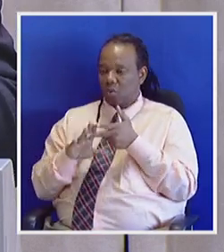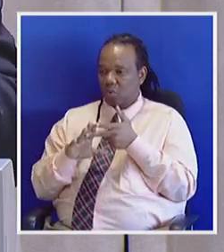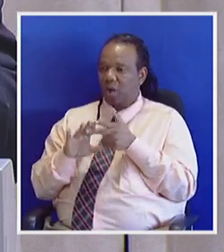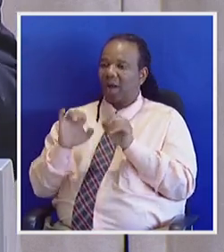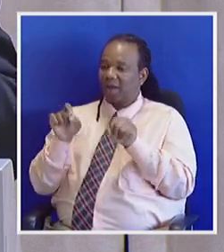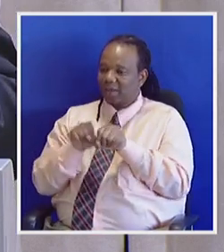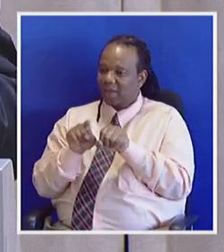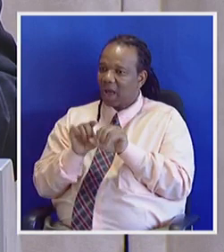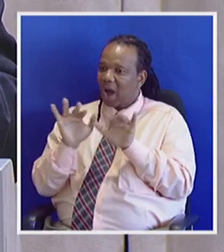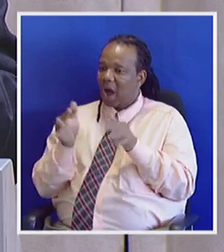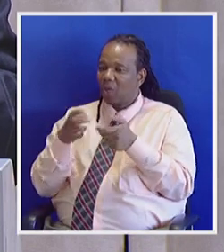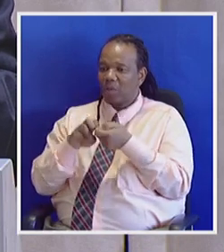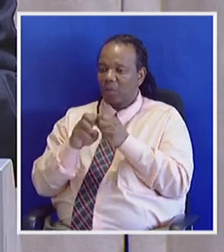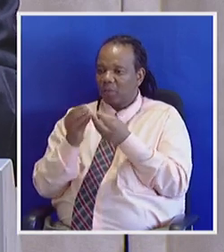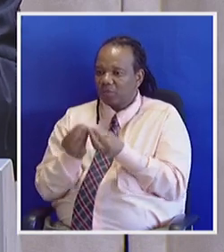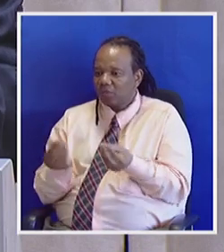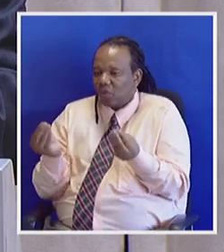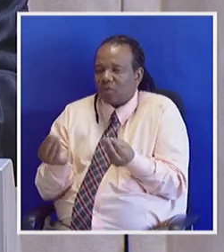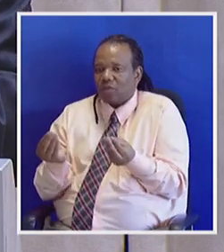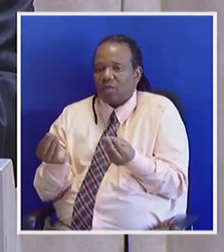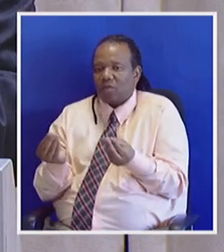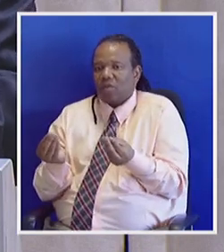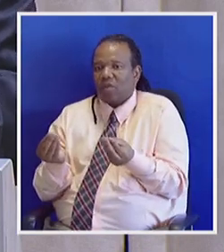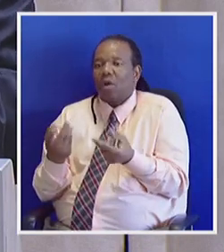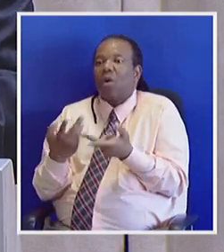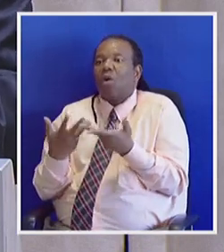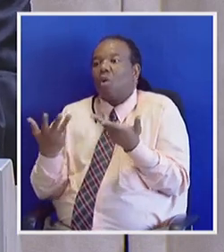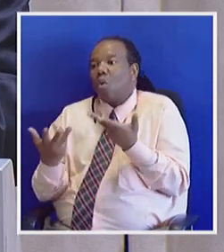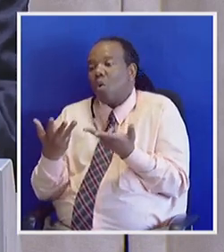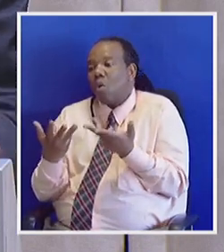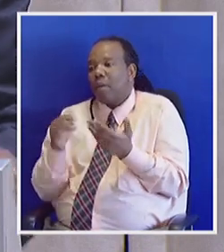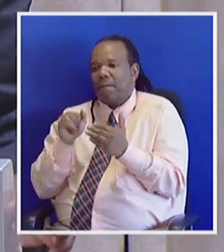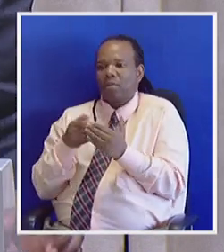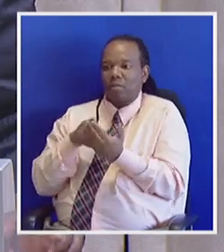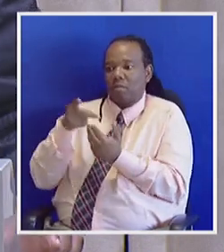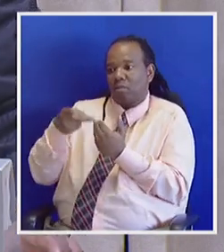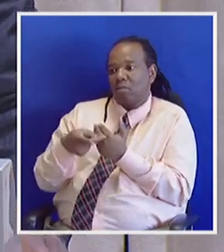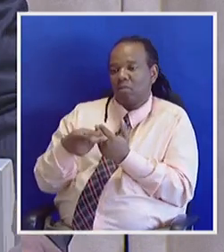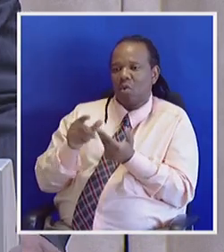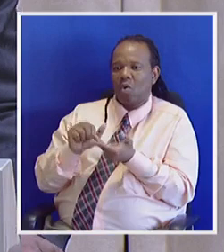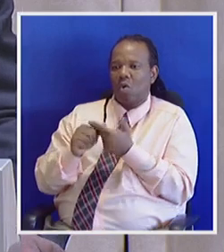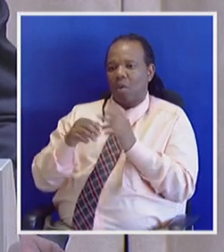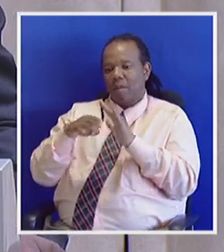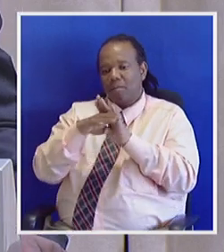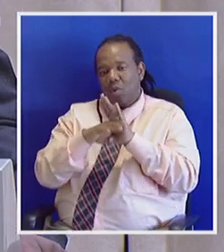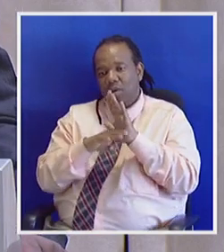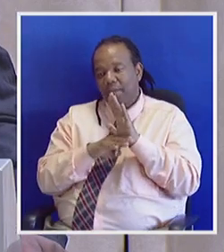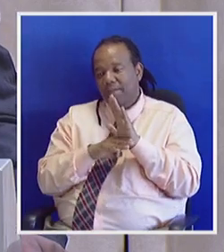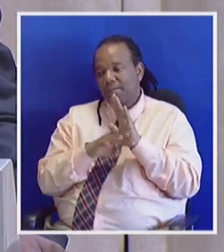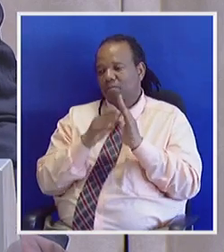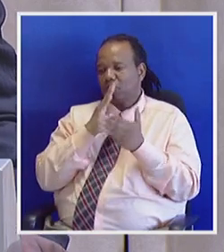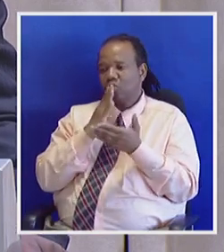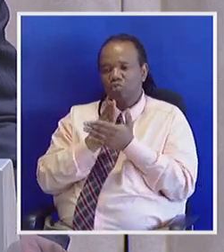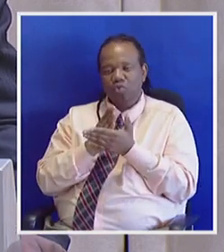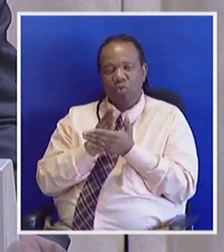response. And the response quite often is an initiative or an intervention which is aimed at making sure that